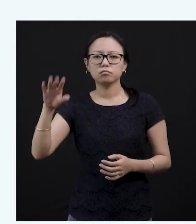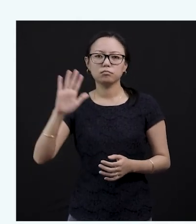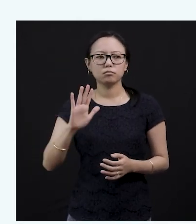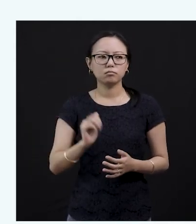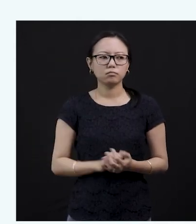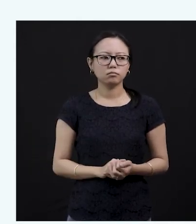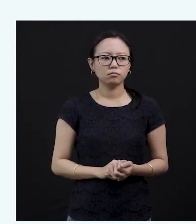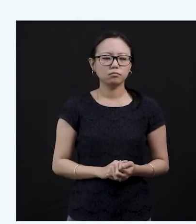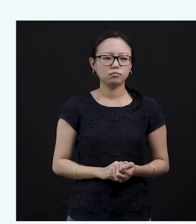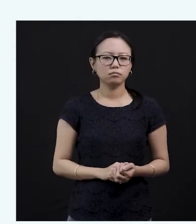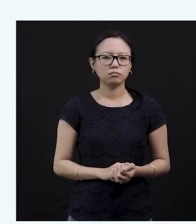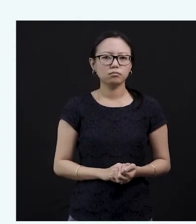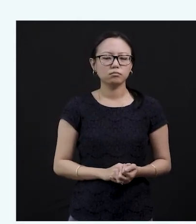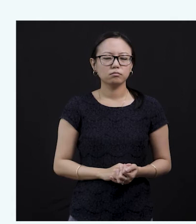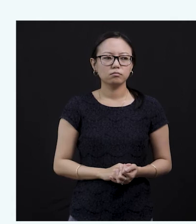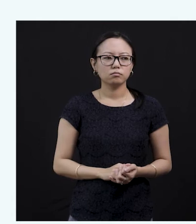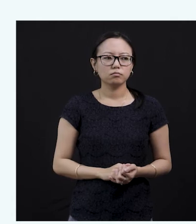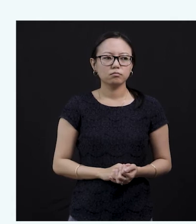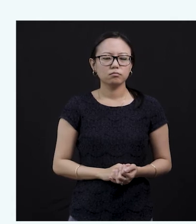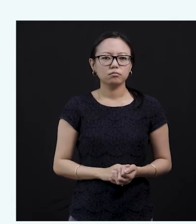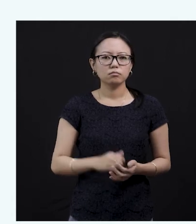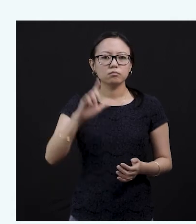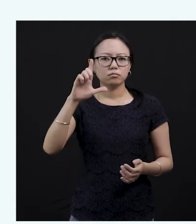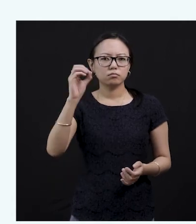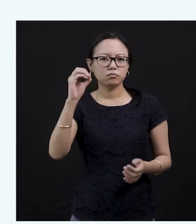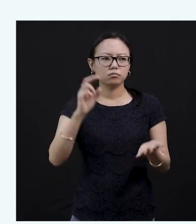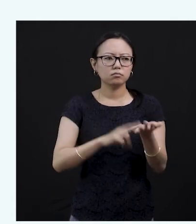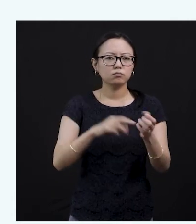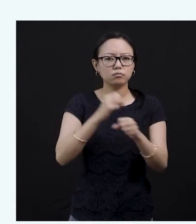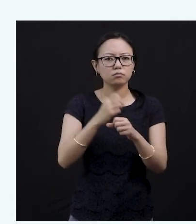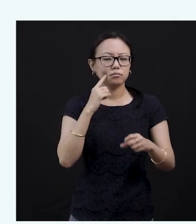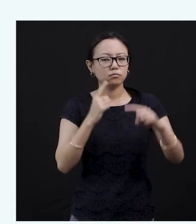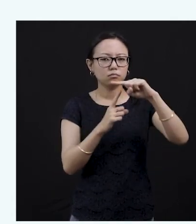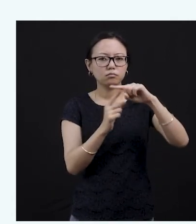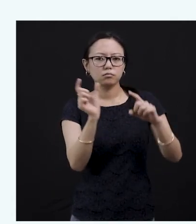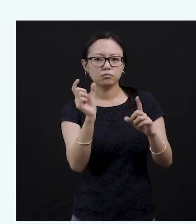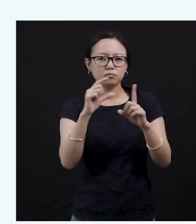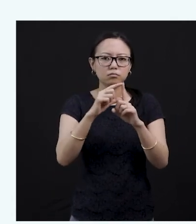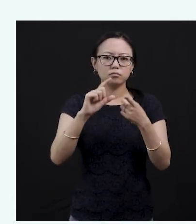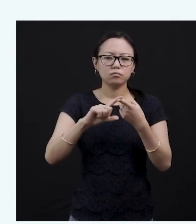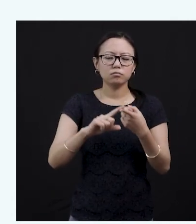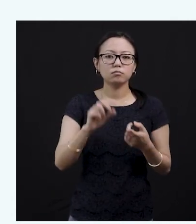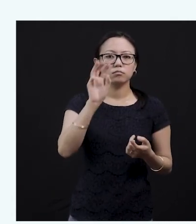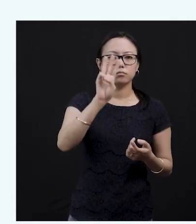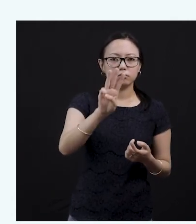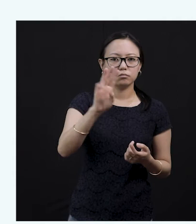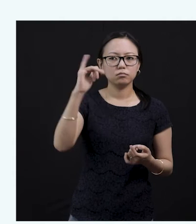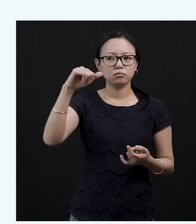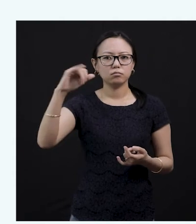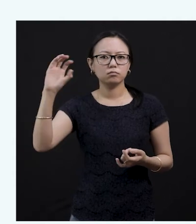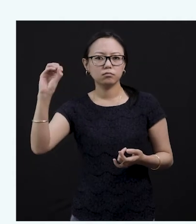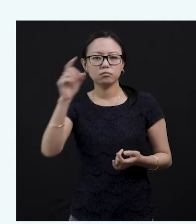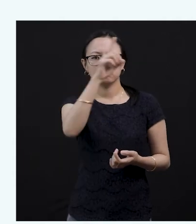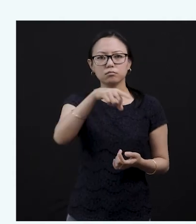in longitudes, we have 360 lines. Okay, so look carefully. These are